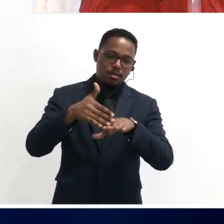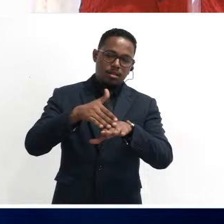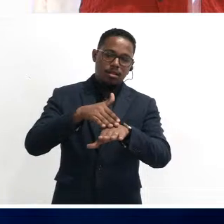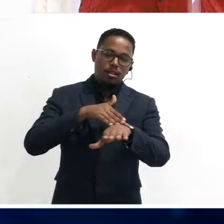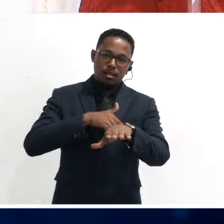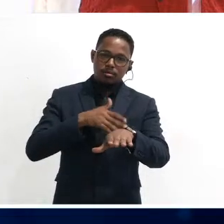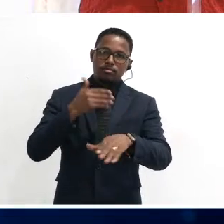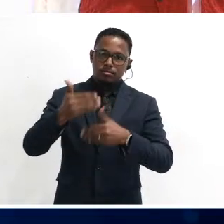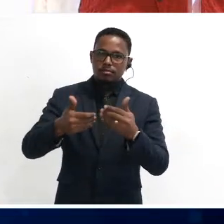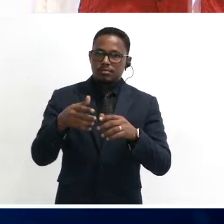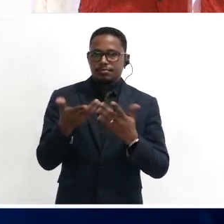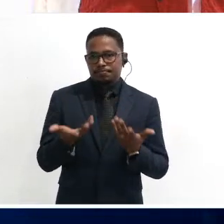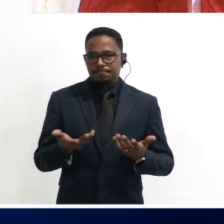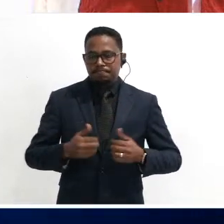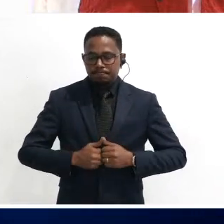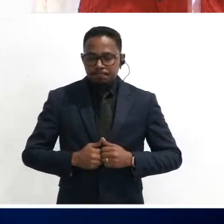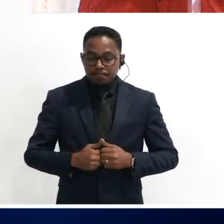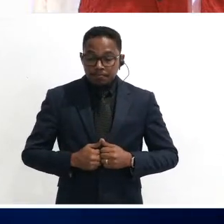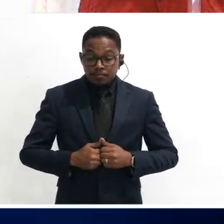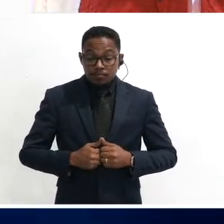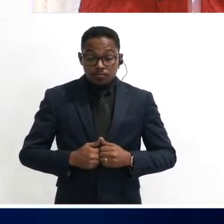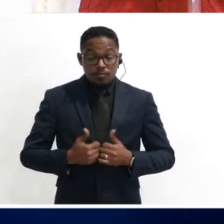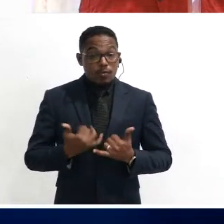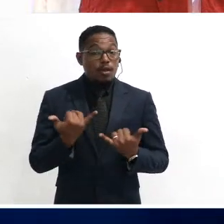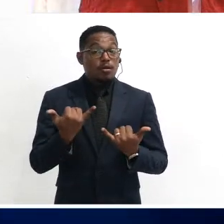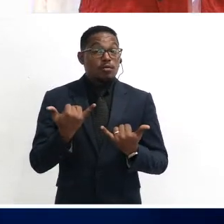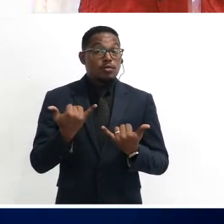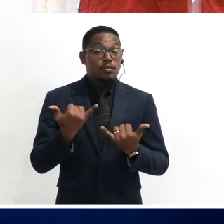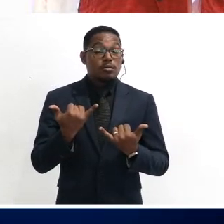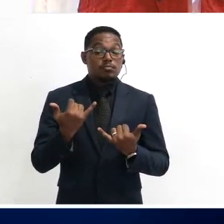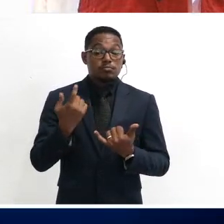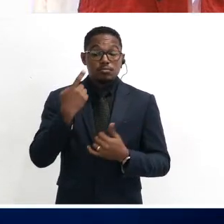And we're at the reticle limit for some of these devices.